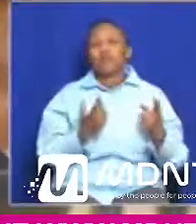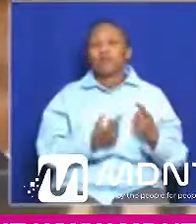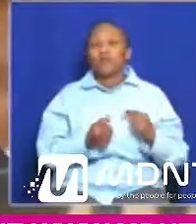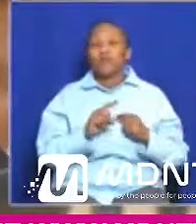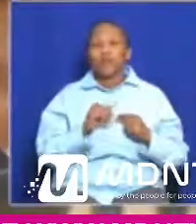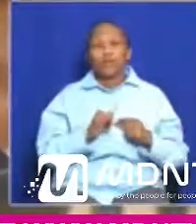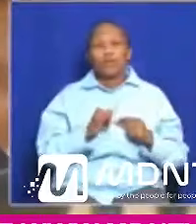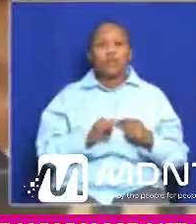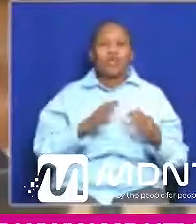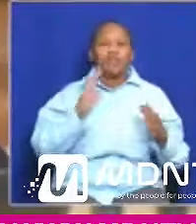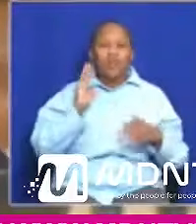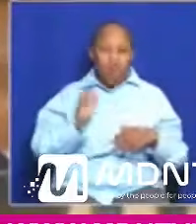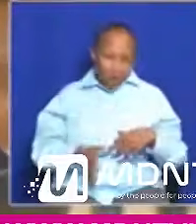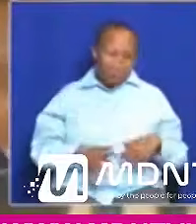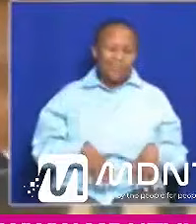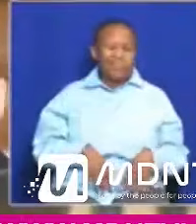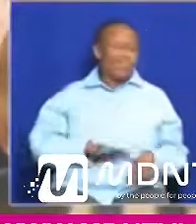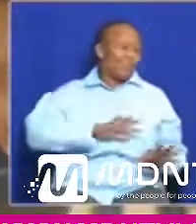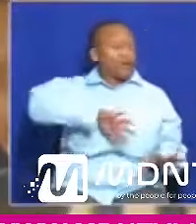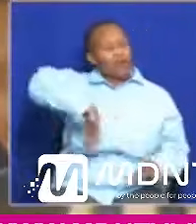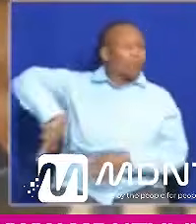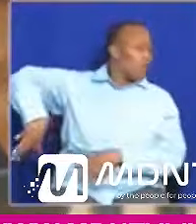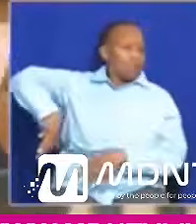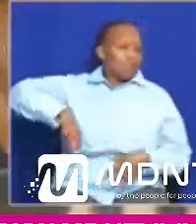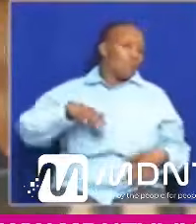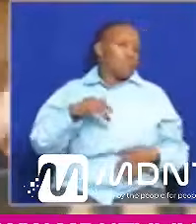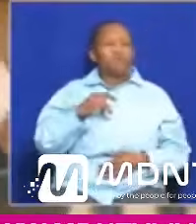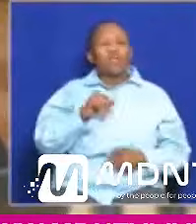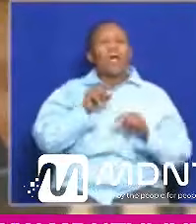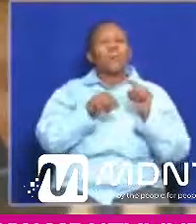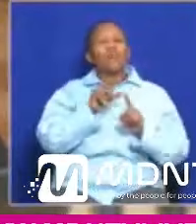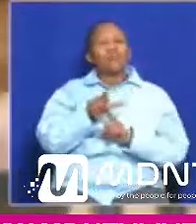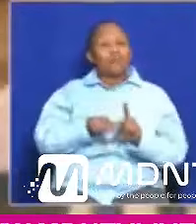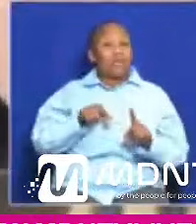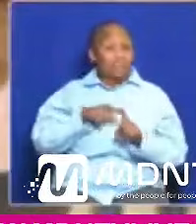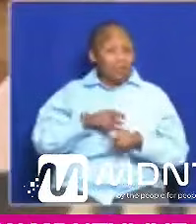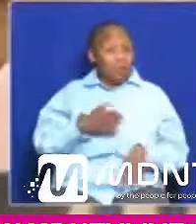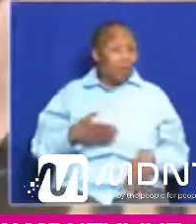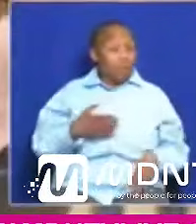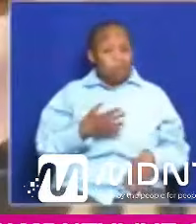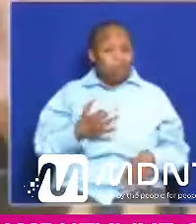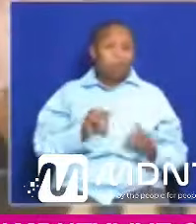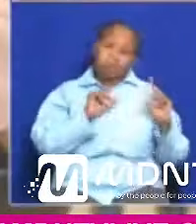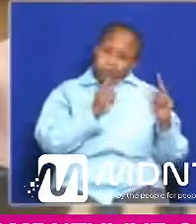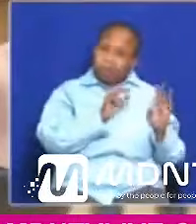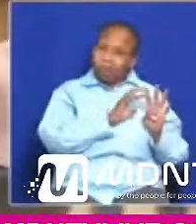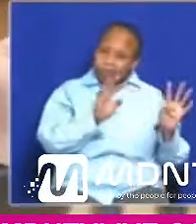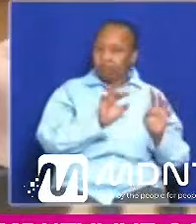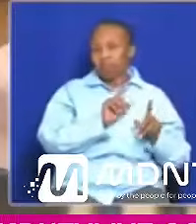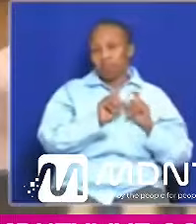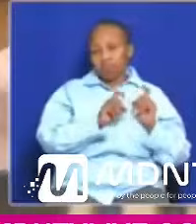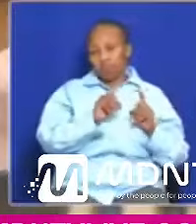you as an accused person ascertaining before a commission of inquiry your other rights under Section